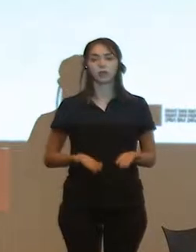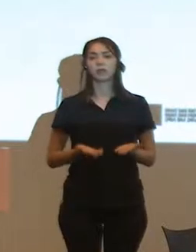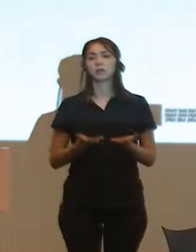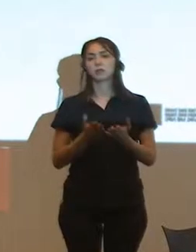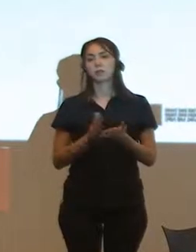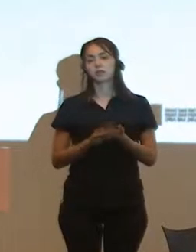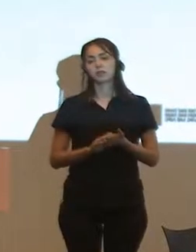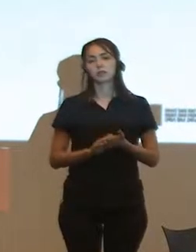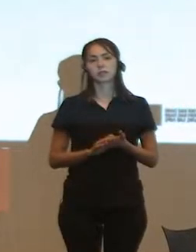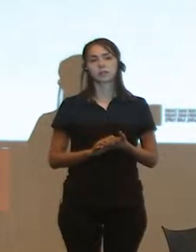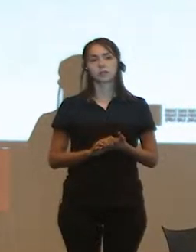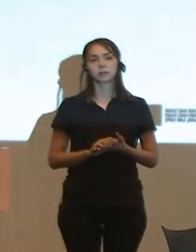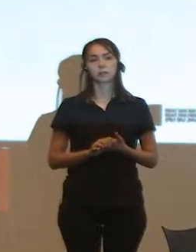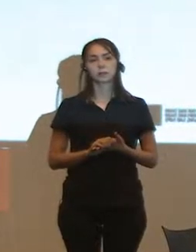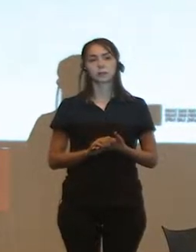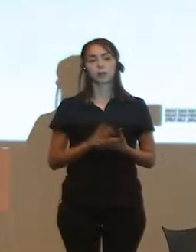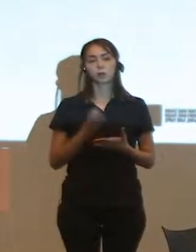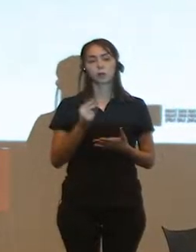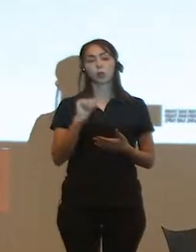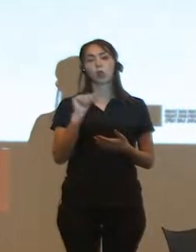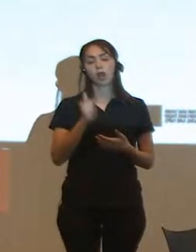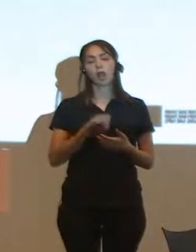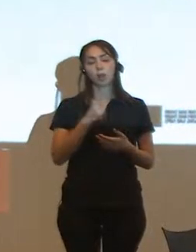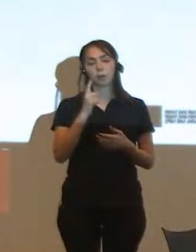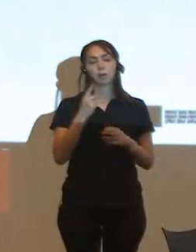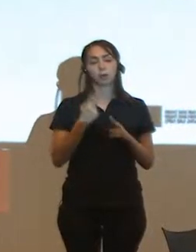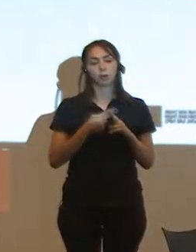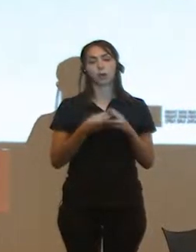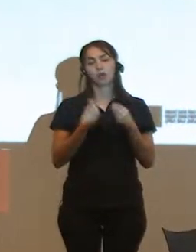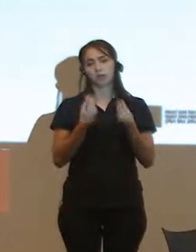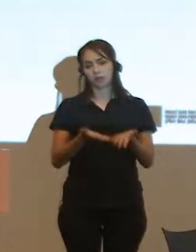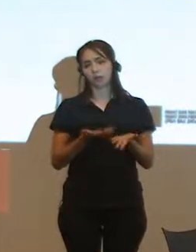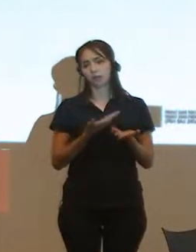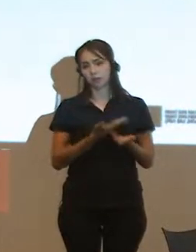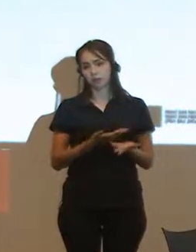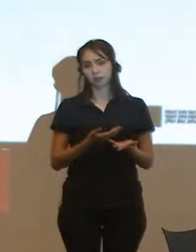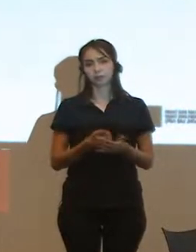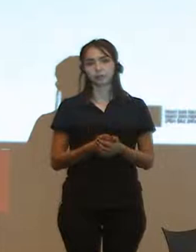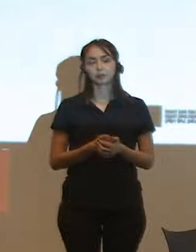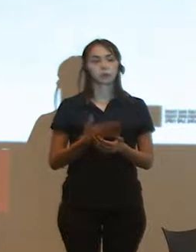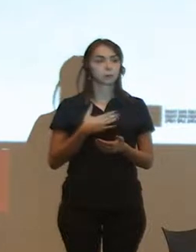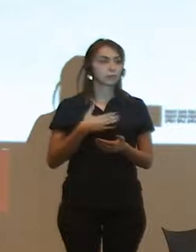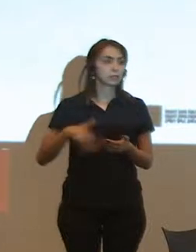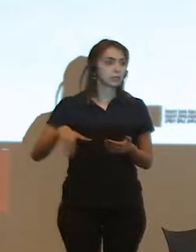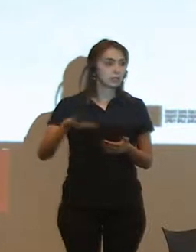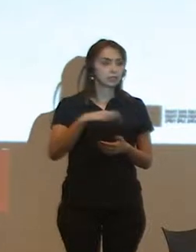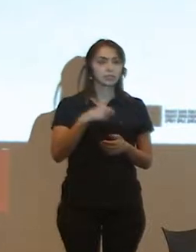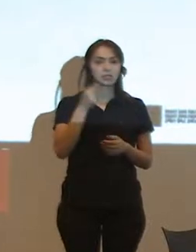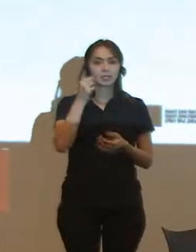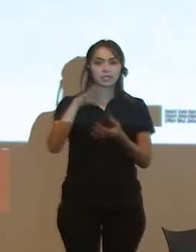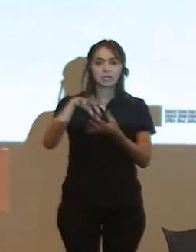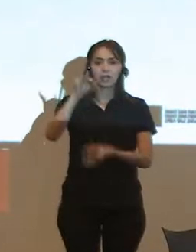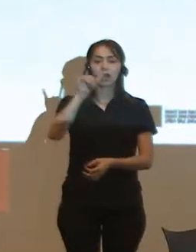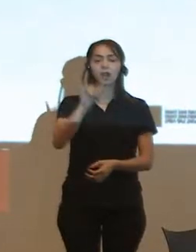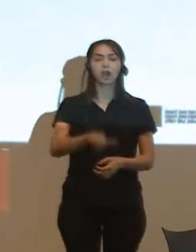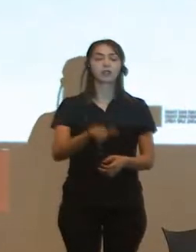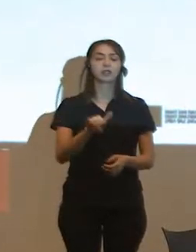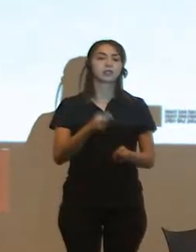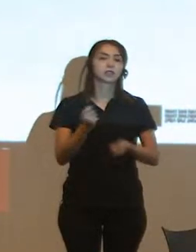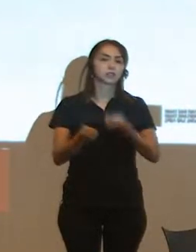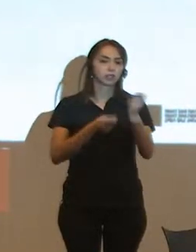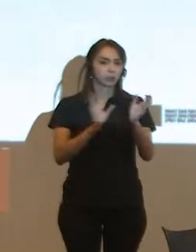are many things that you as we as a human rights movement we have to reach out as